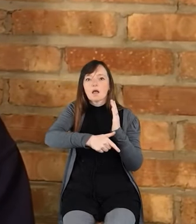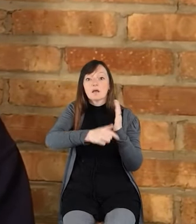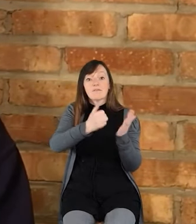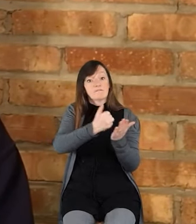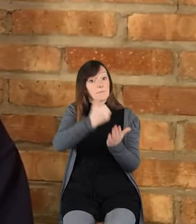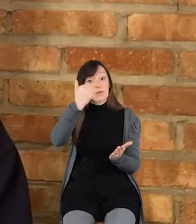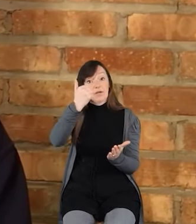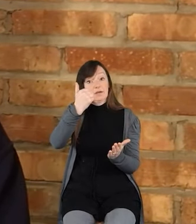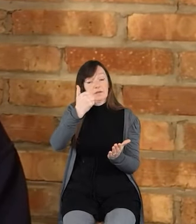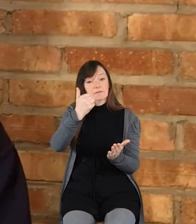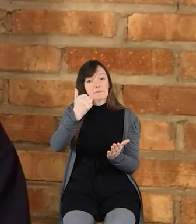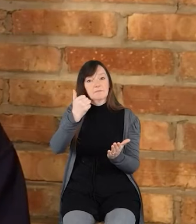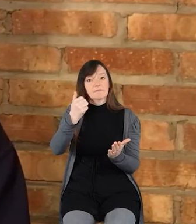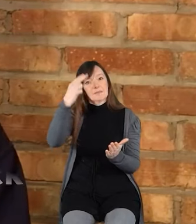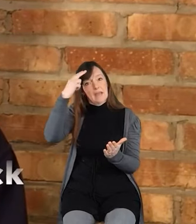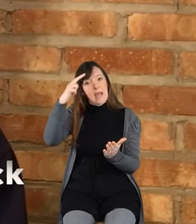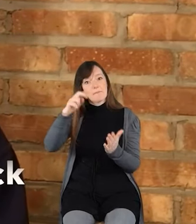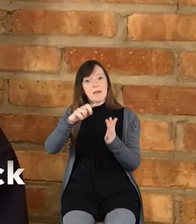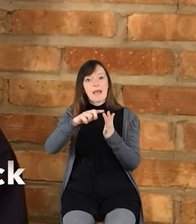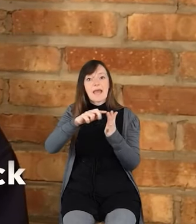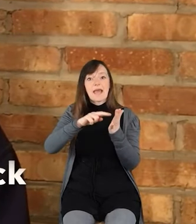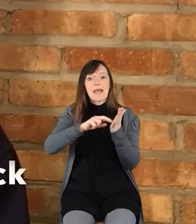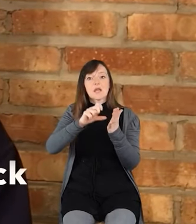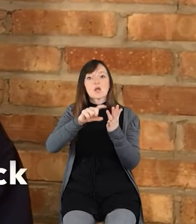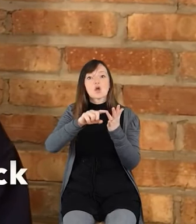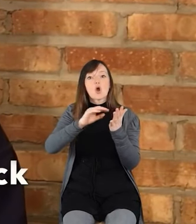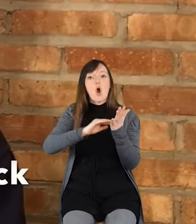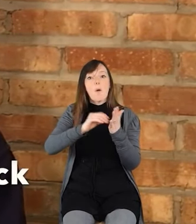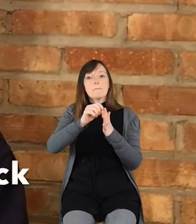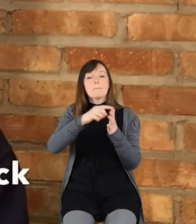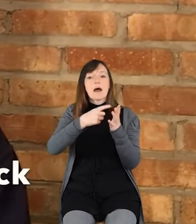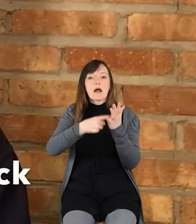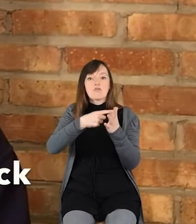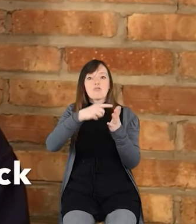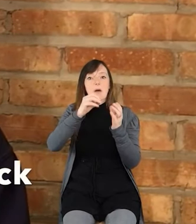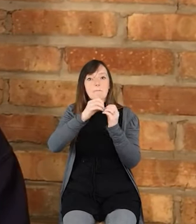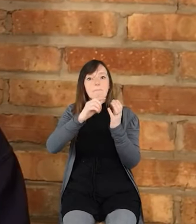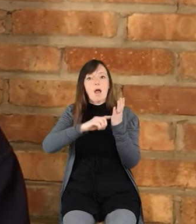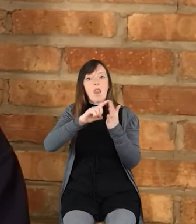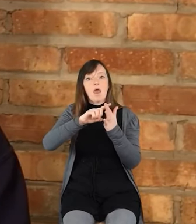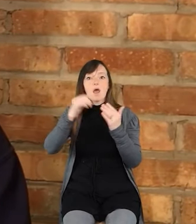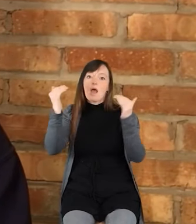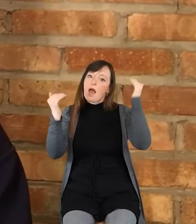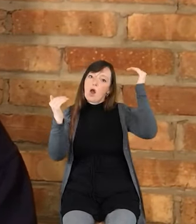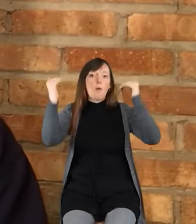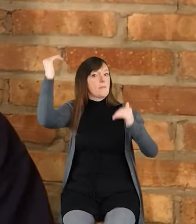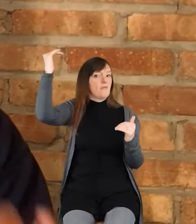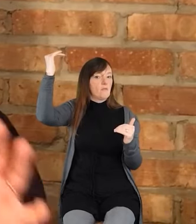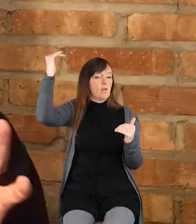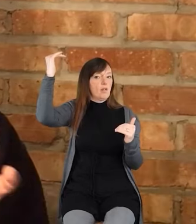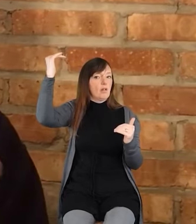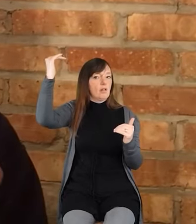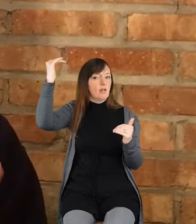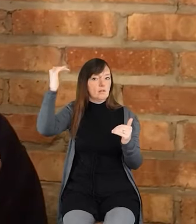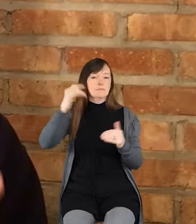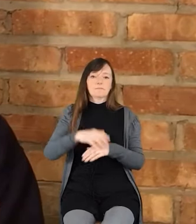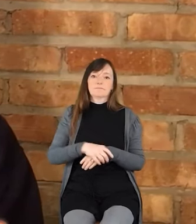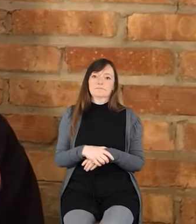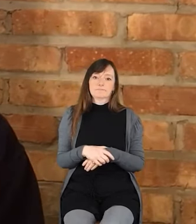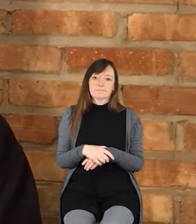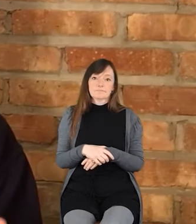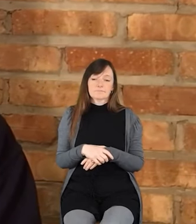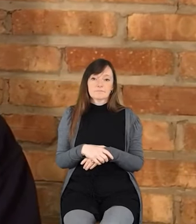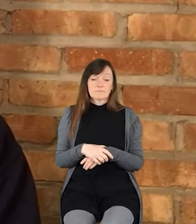rich, it's brilliant. It's called Incomparable, and it's written by Andrew Wilson. Once we get to know